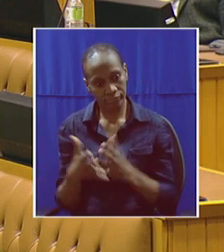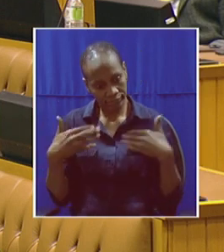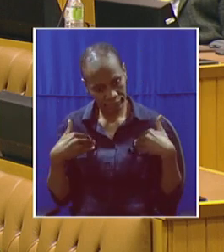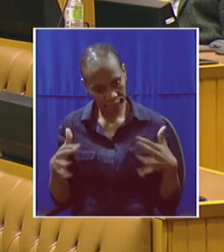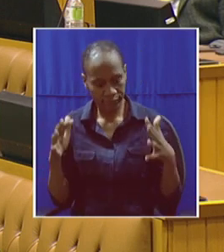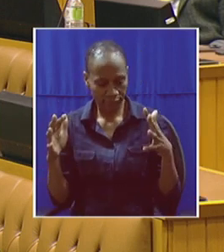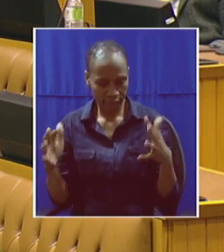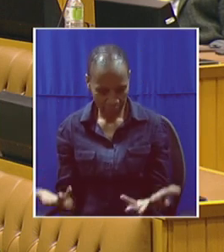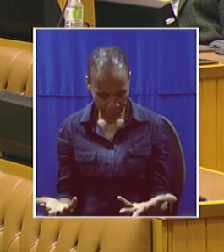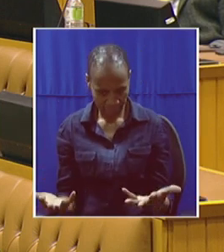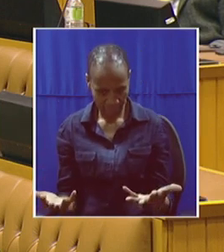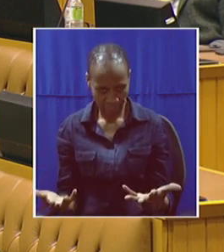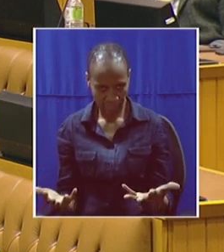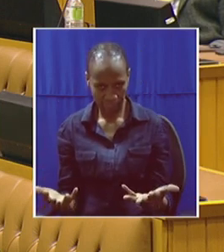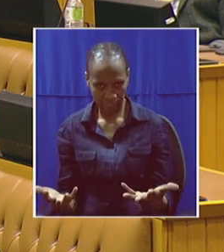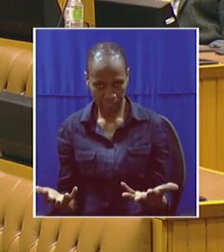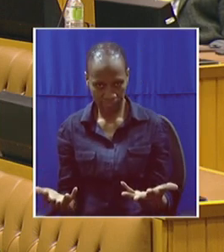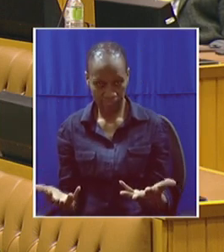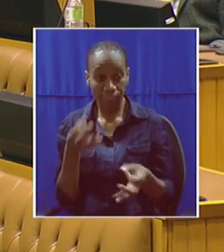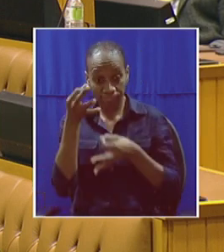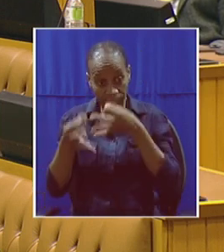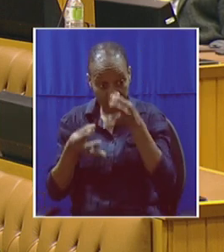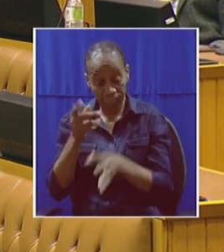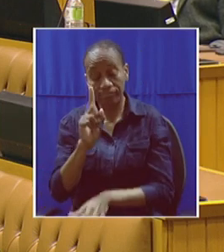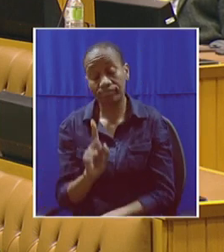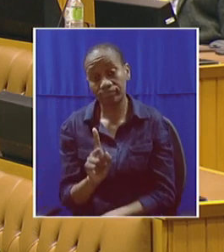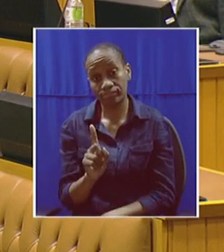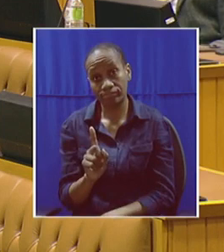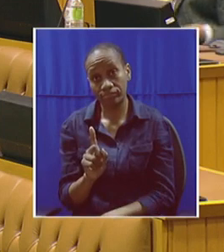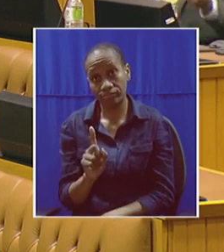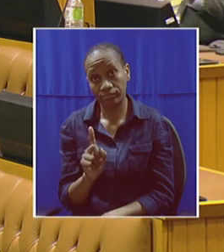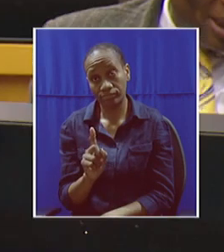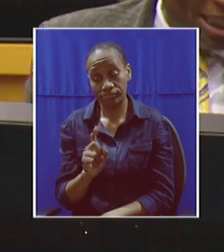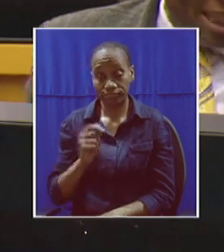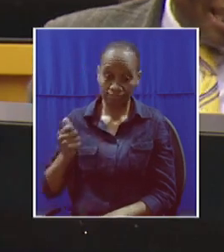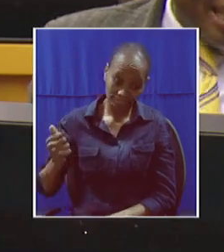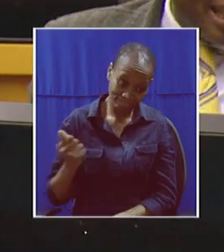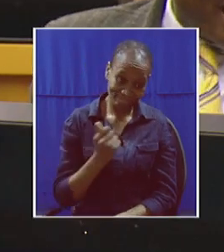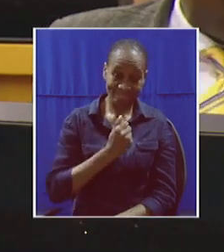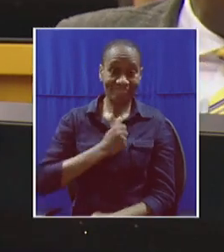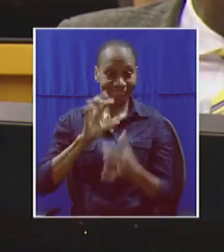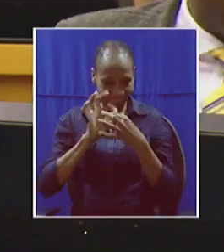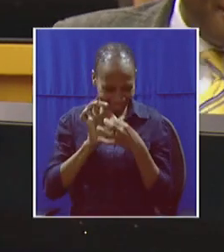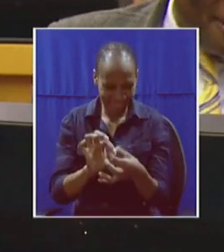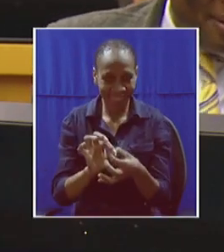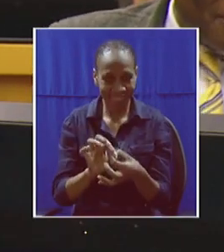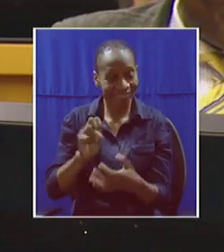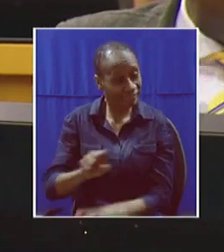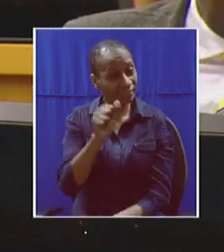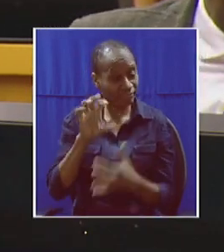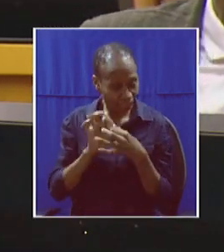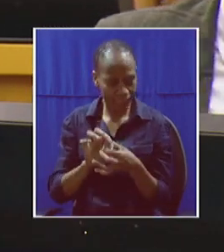off by stating that our commitment as a country to